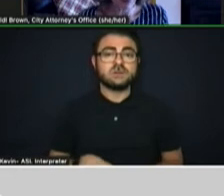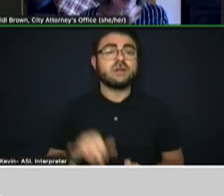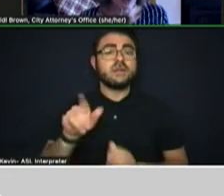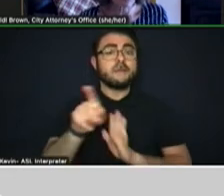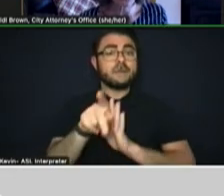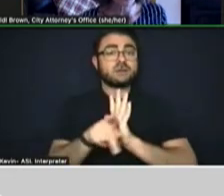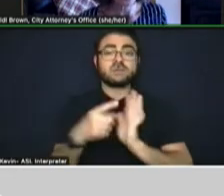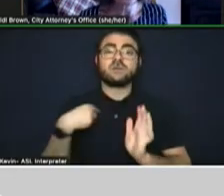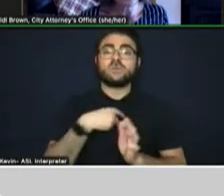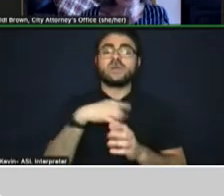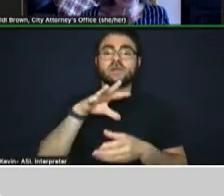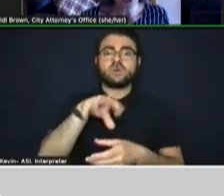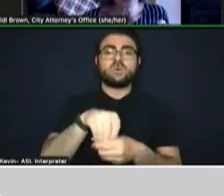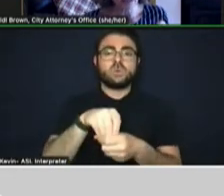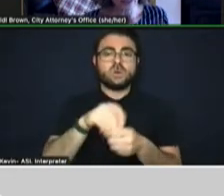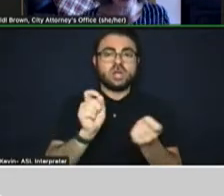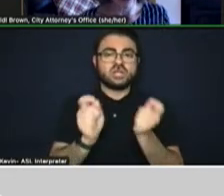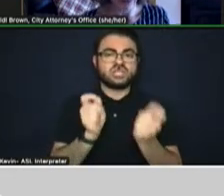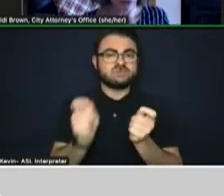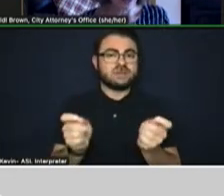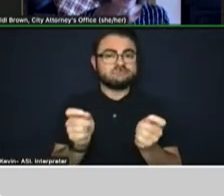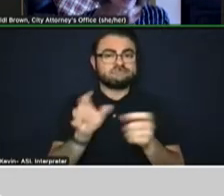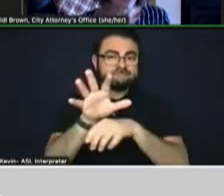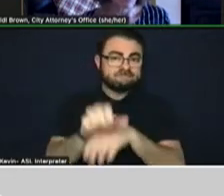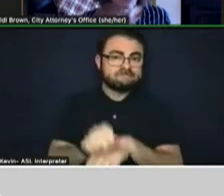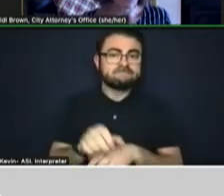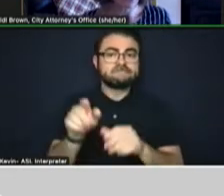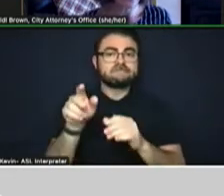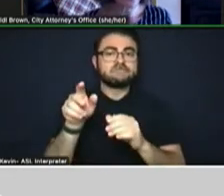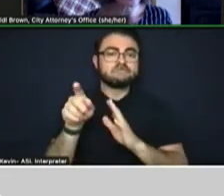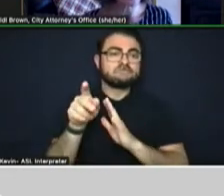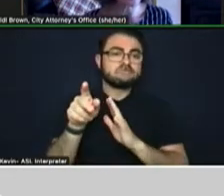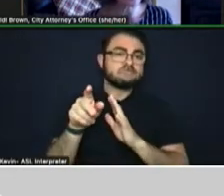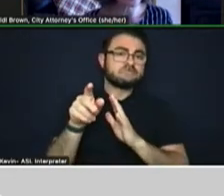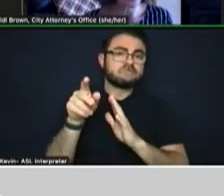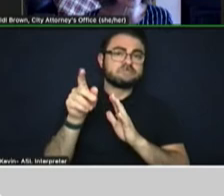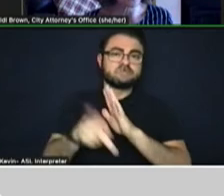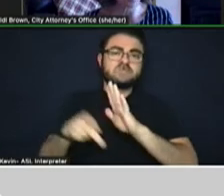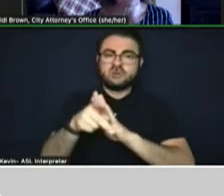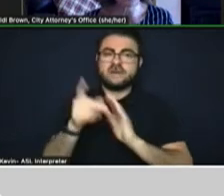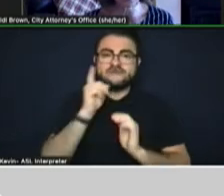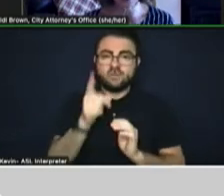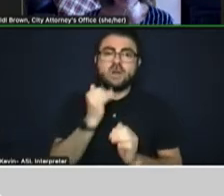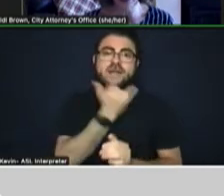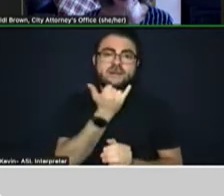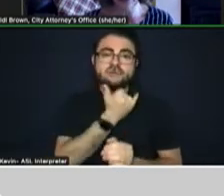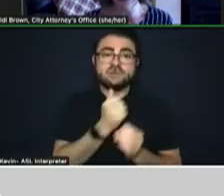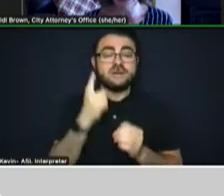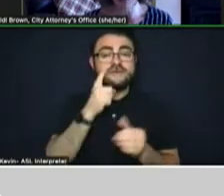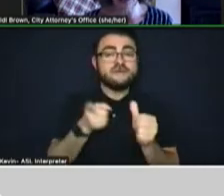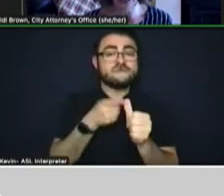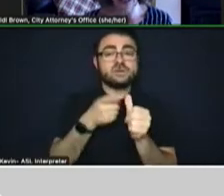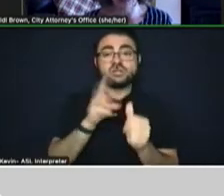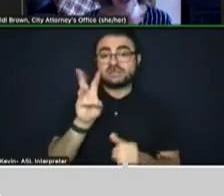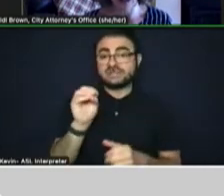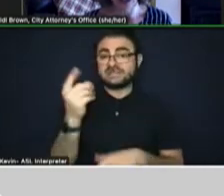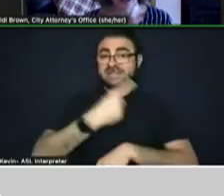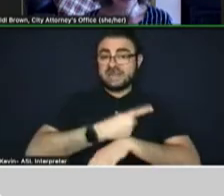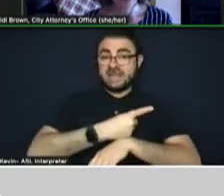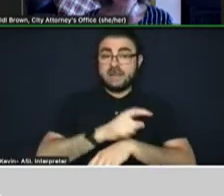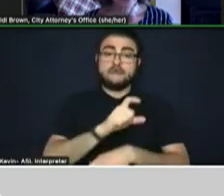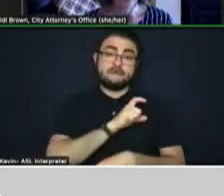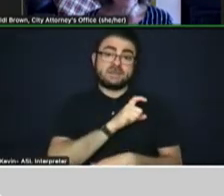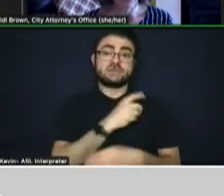adjustment period for unintentional errors. So for the first 60 days that an officer is wearing a body camera,